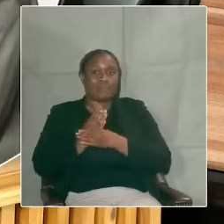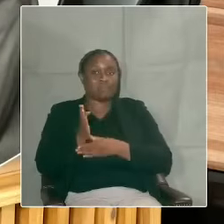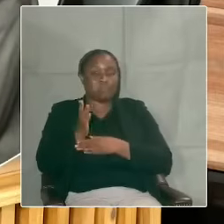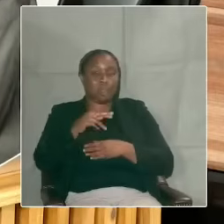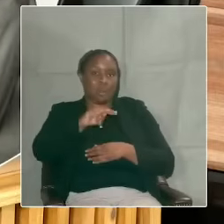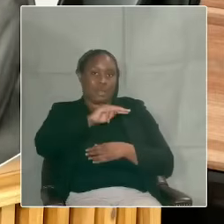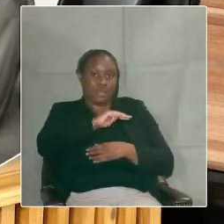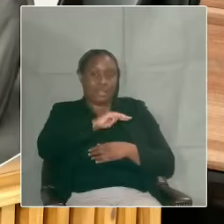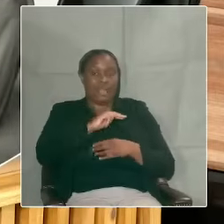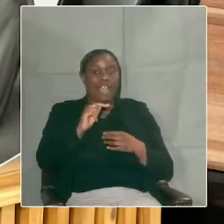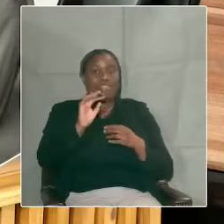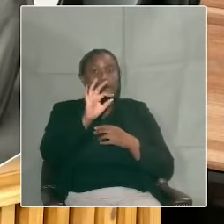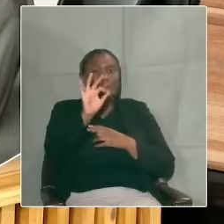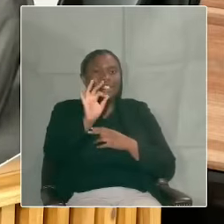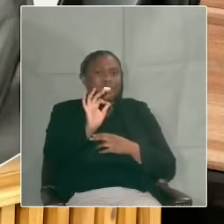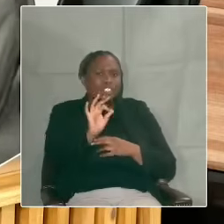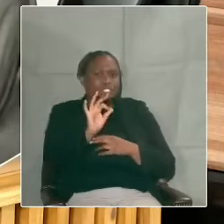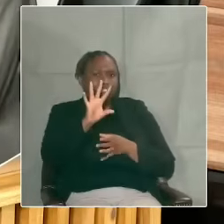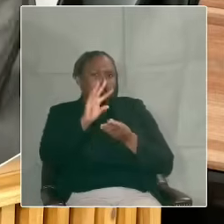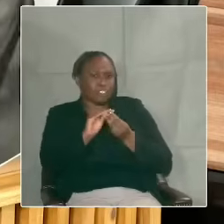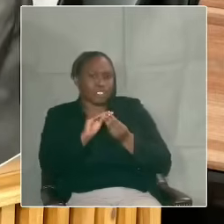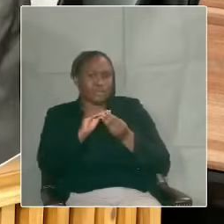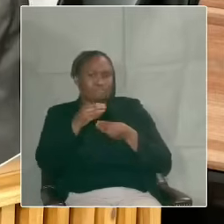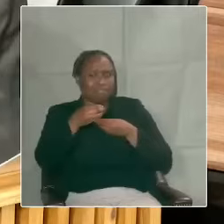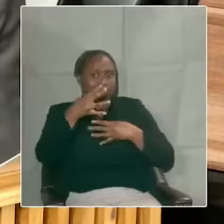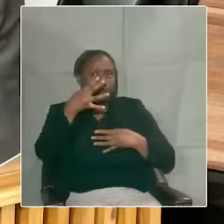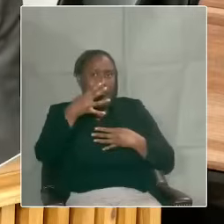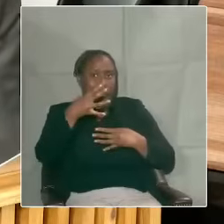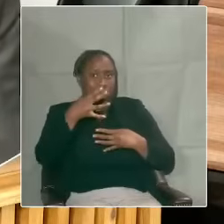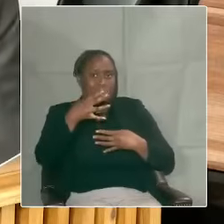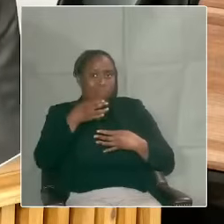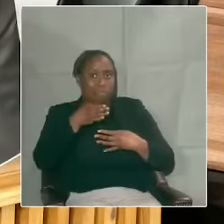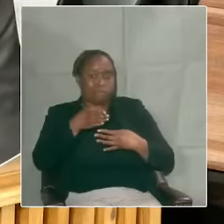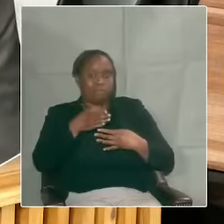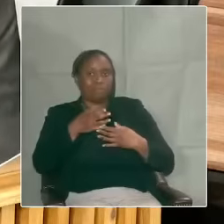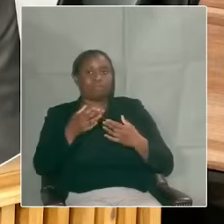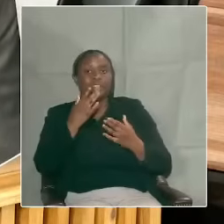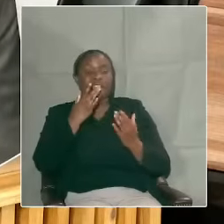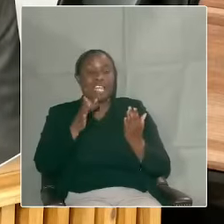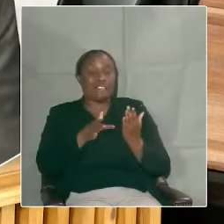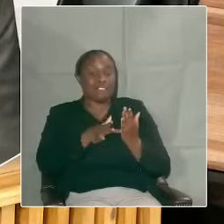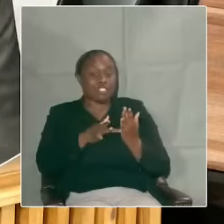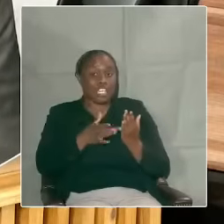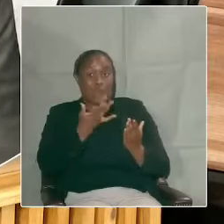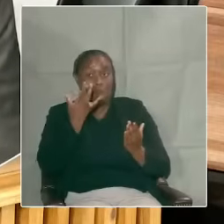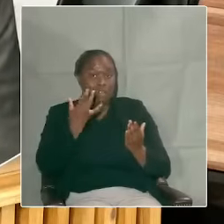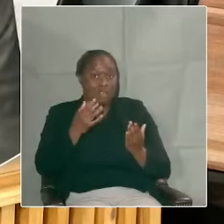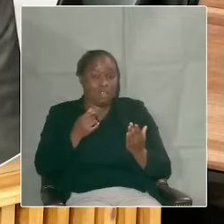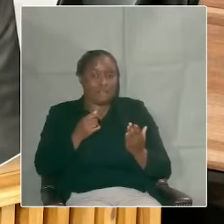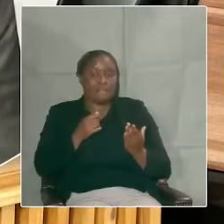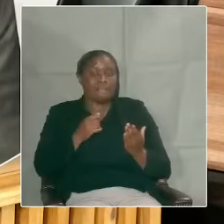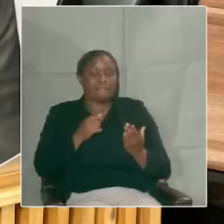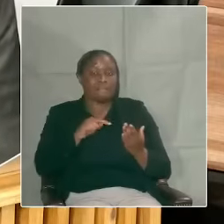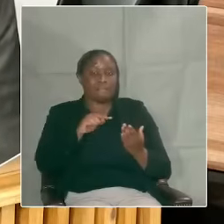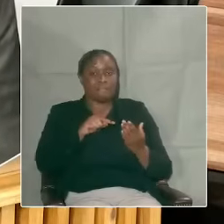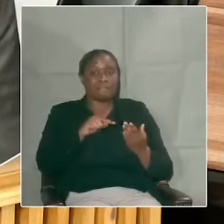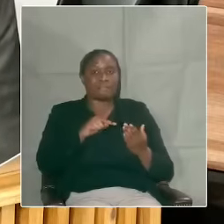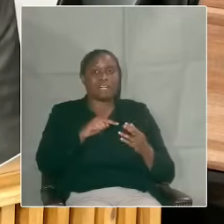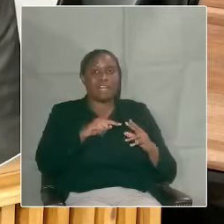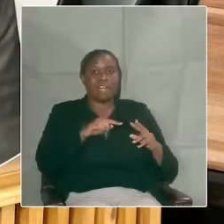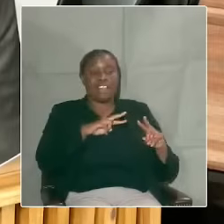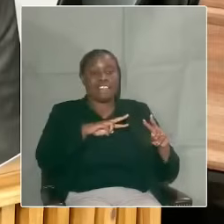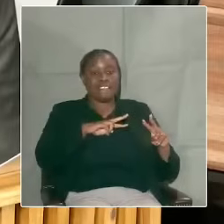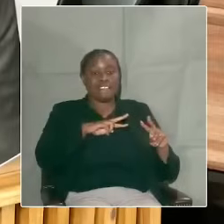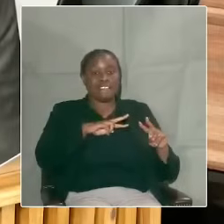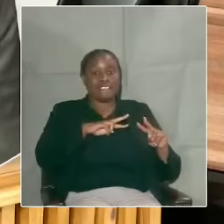statistics are provided underneath that. If you turn over the page, you deal with the investigation